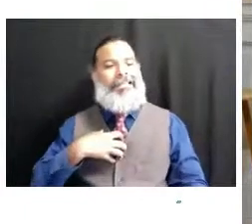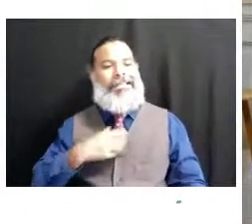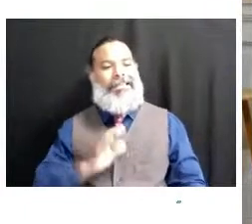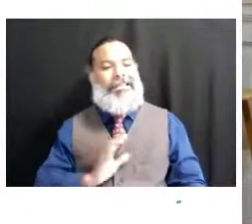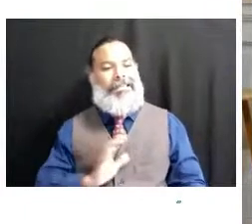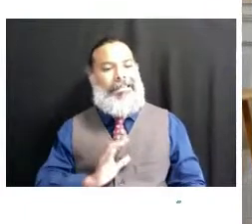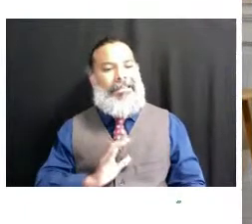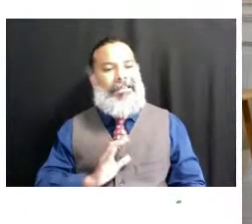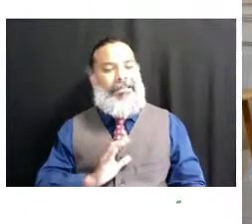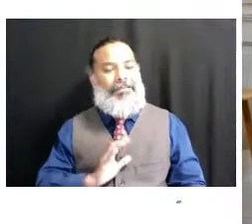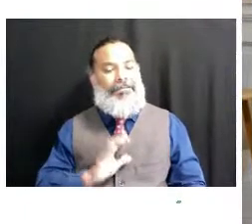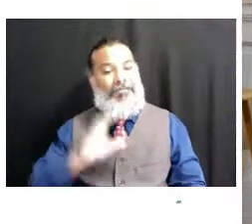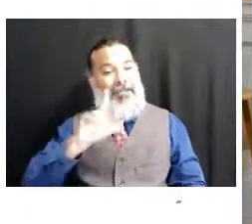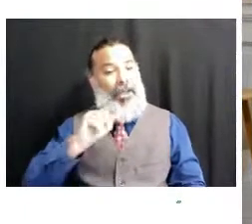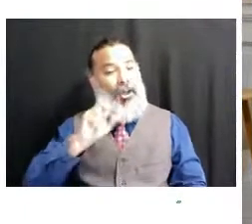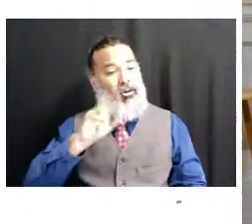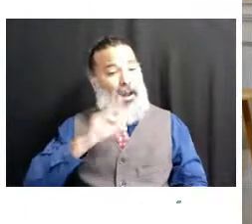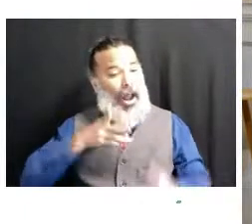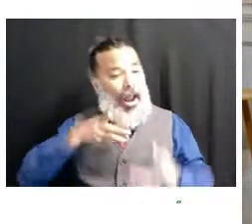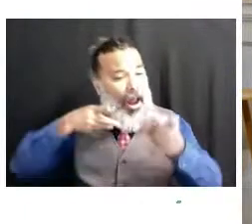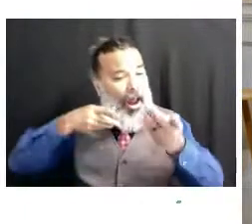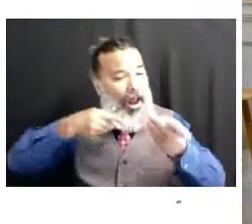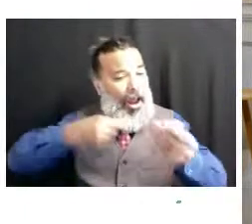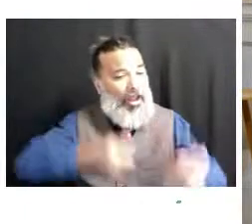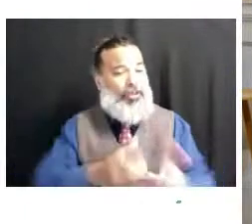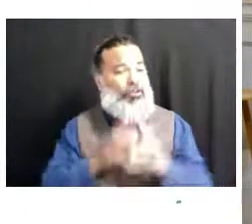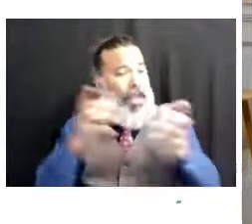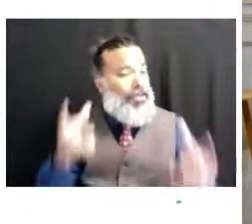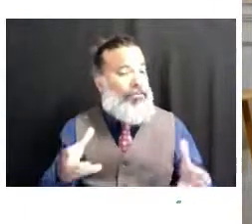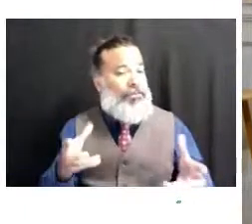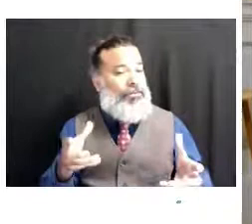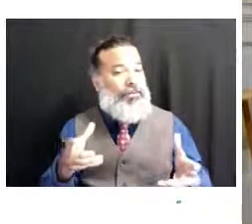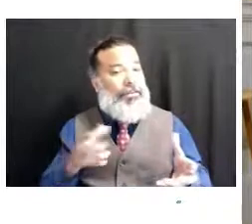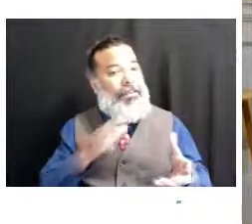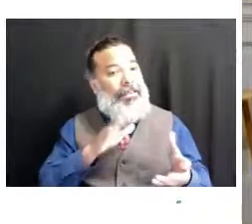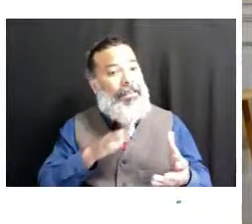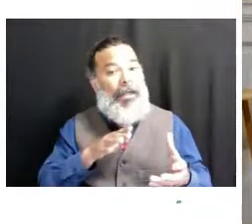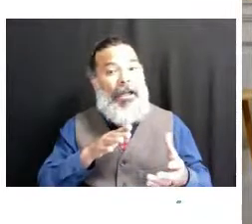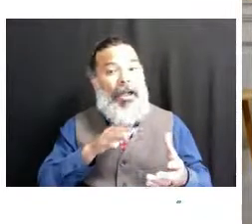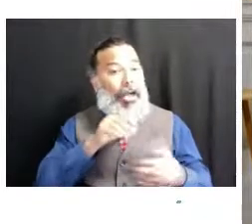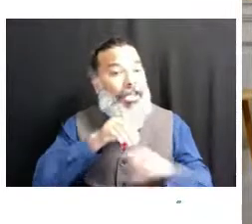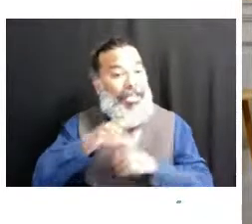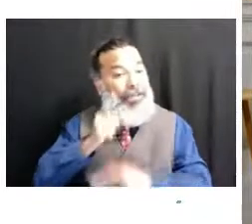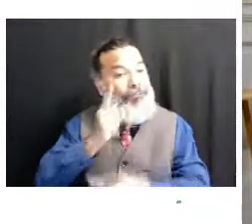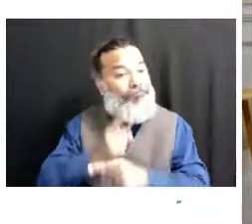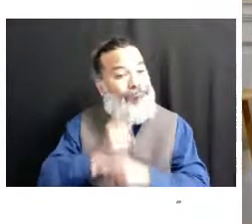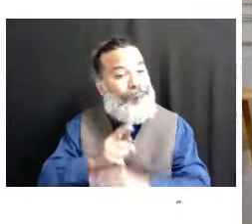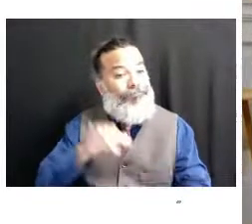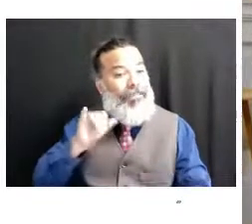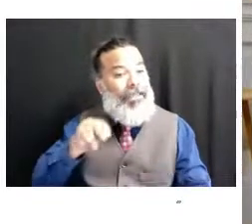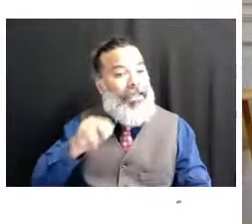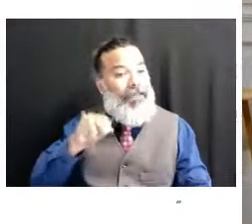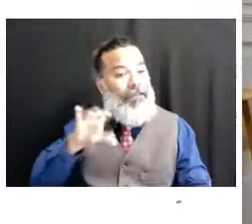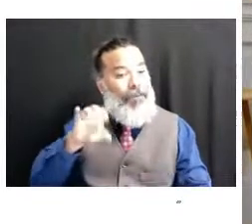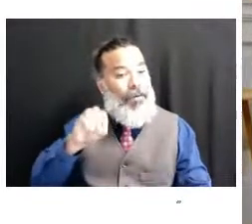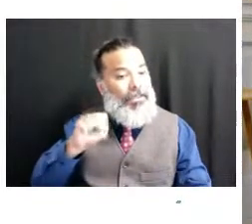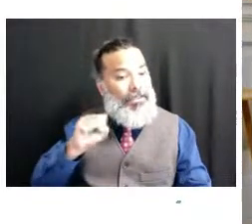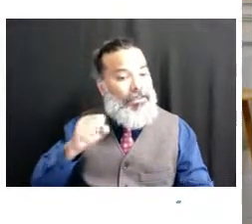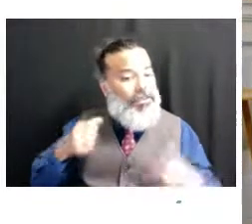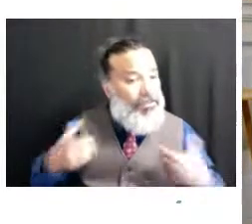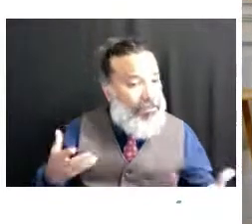that Latrobe was spending too much money. He wasn't sending the proper invoices. And